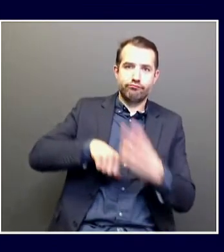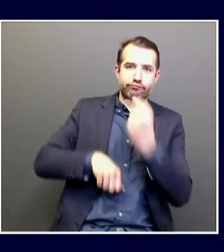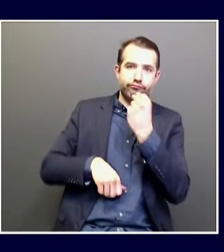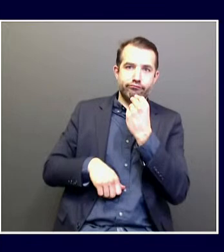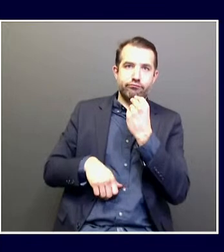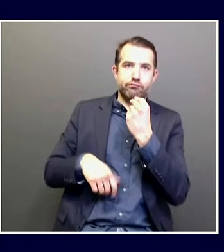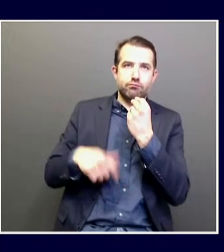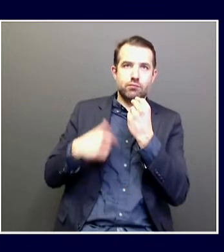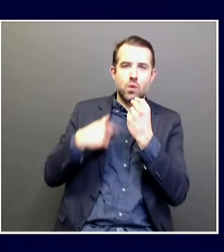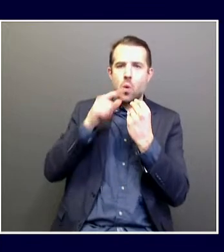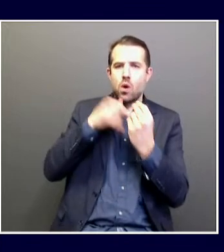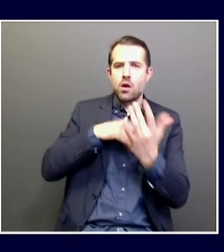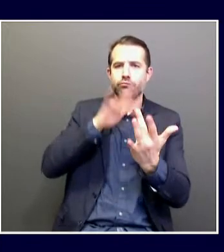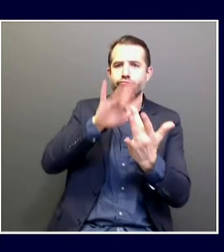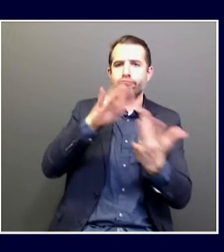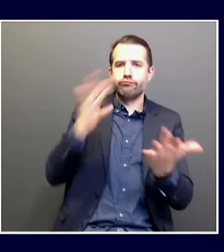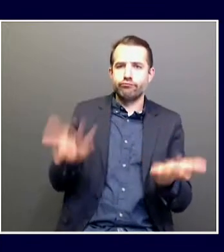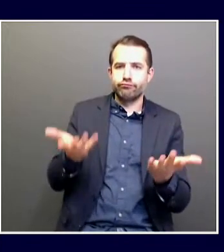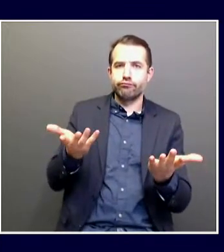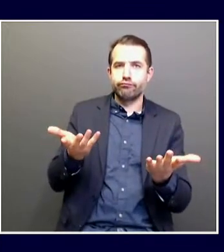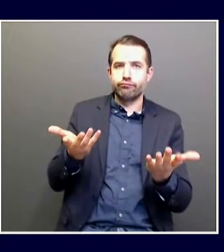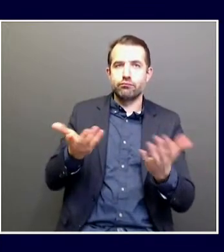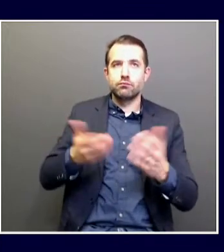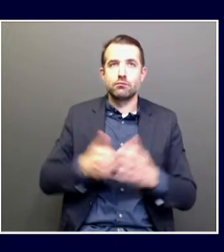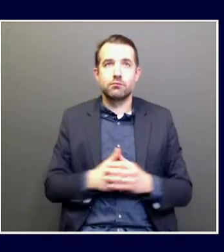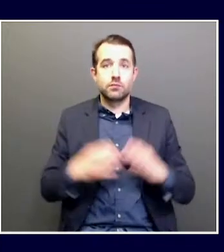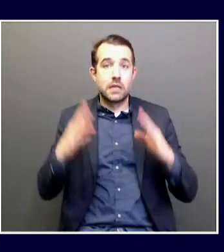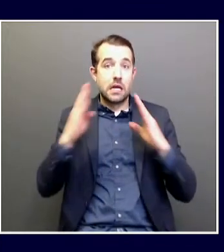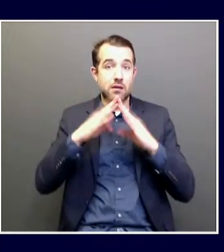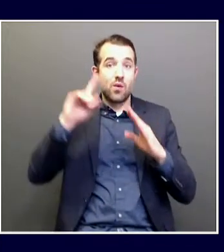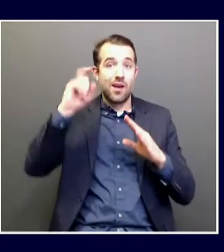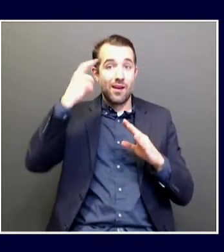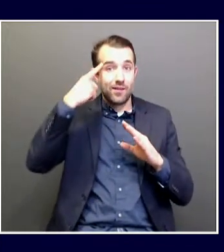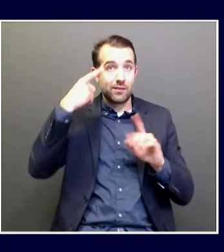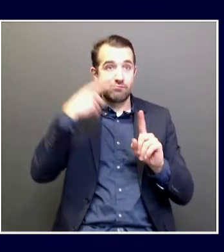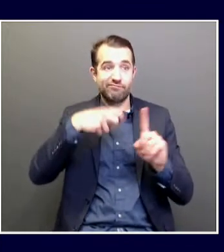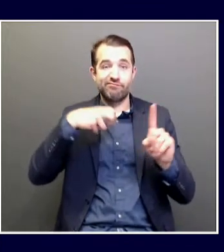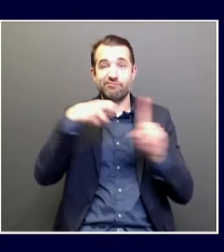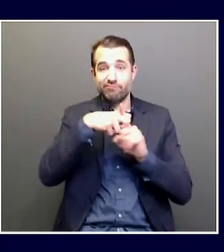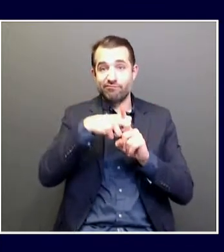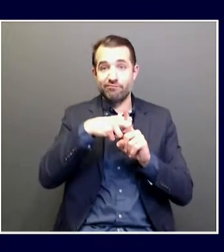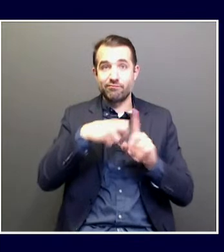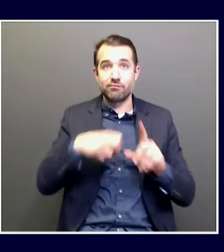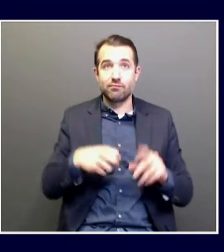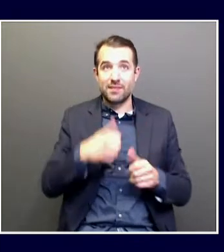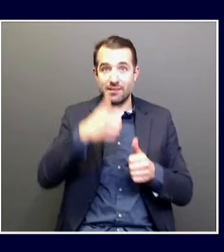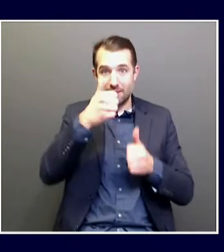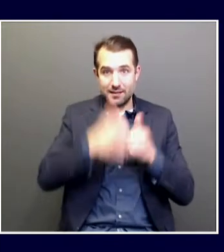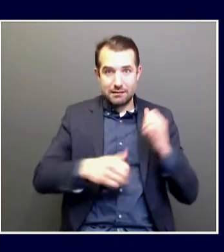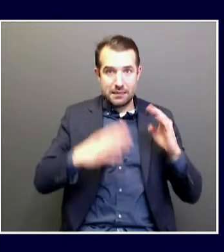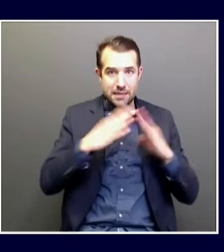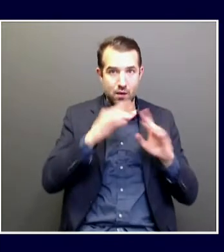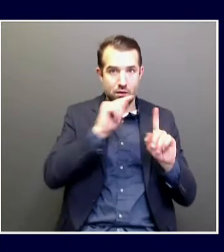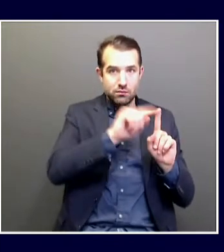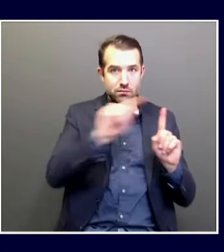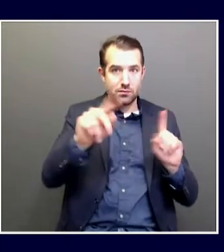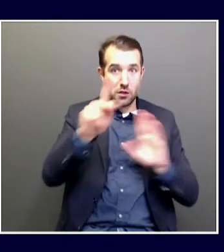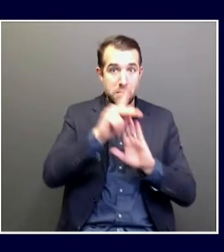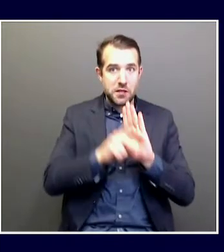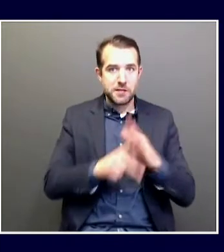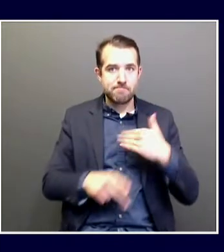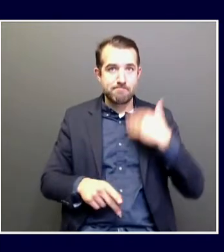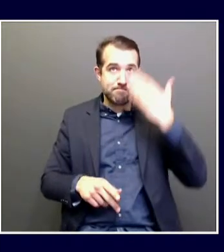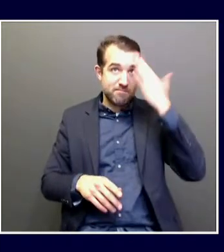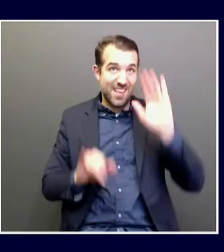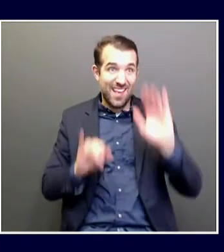refer to their local municipal government on that. I am not familiar with each municipality's policies. Right, but if the municipality is the one